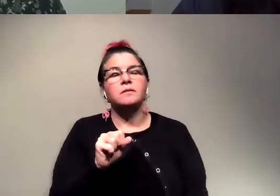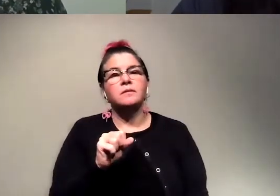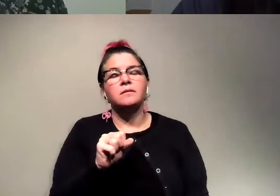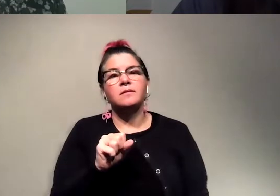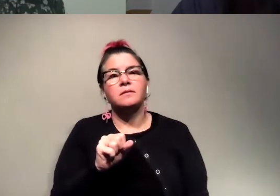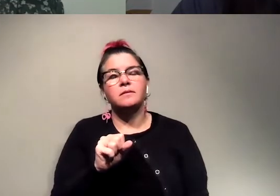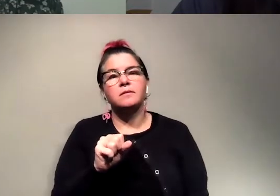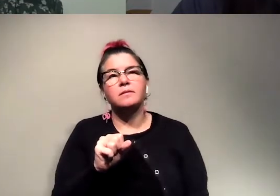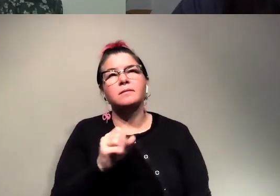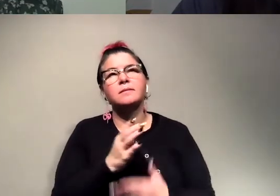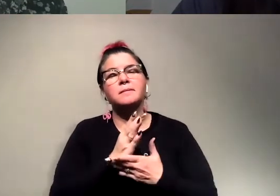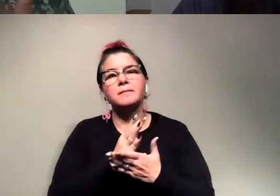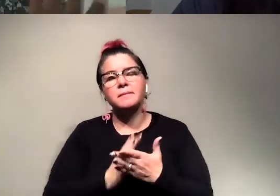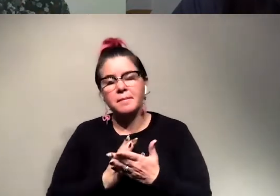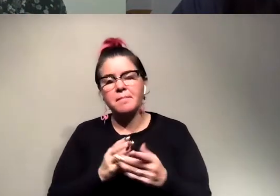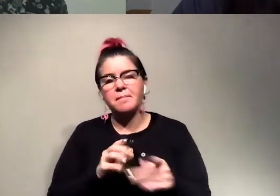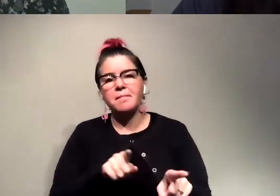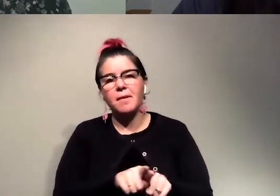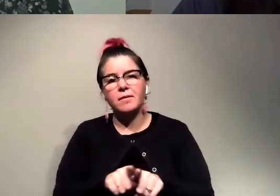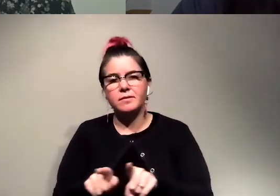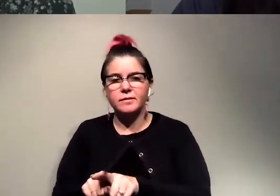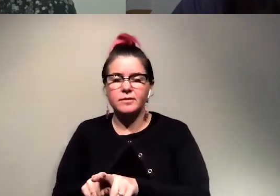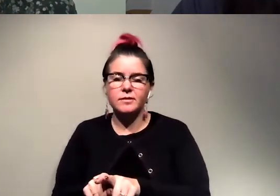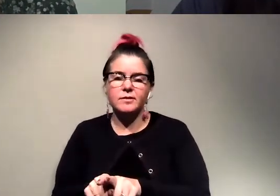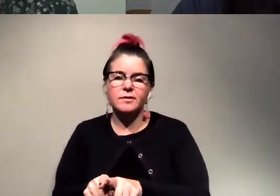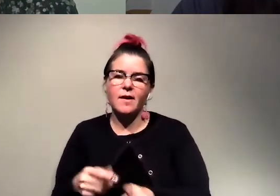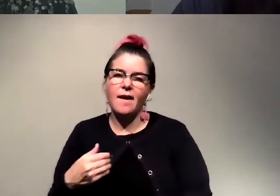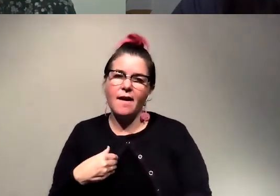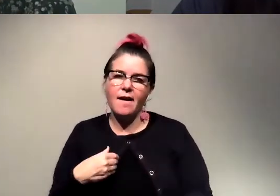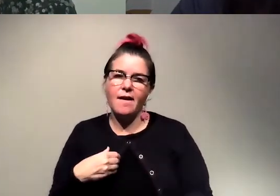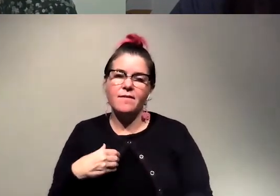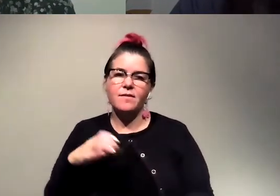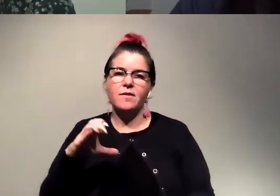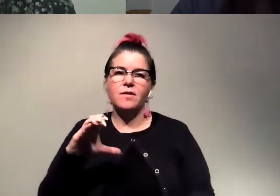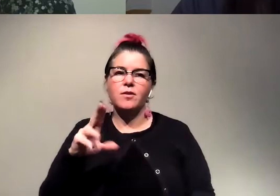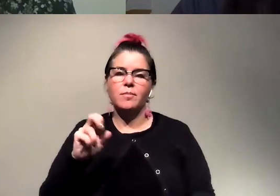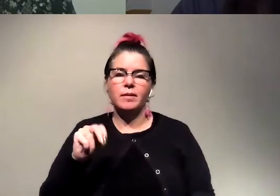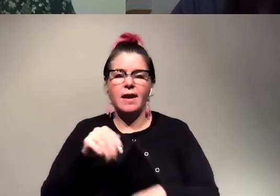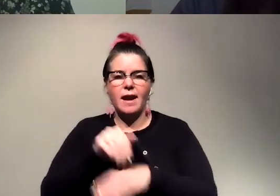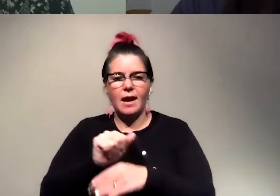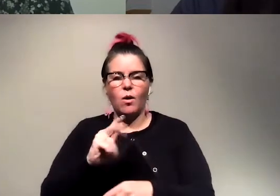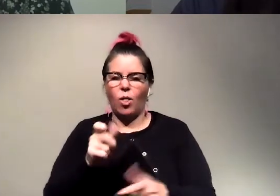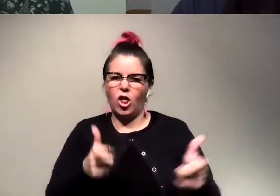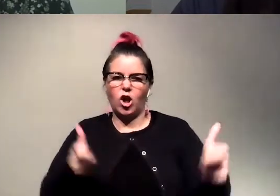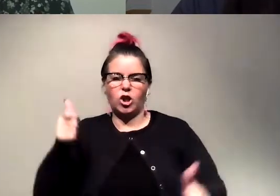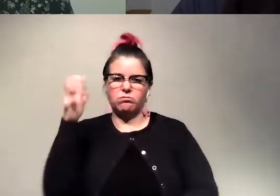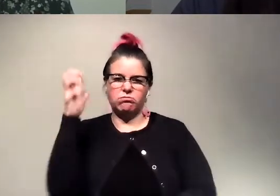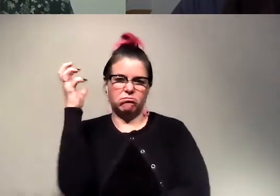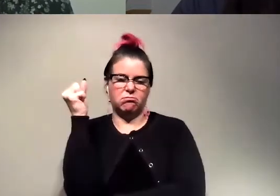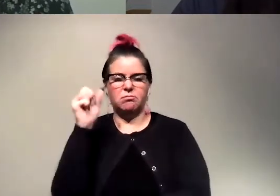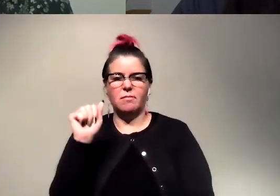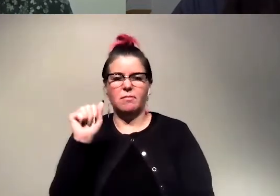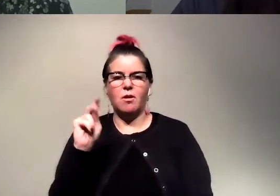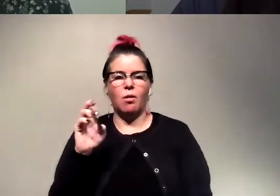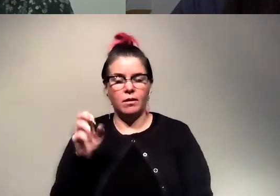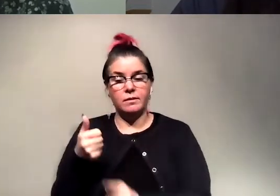of them will also, there was a Cuban night anole, which is the largest known anole. It was